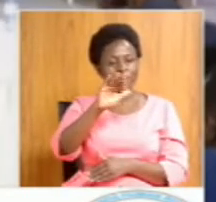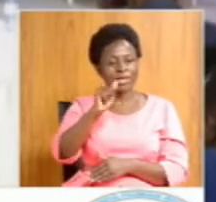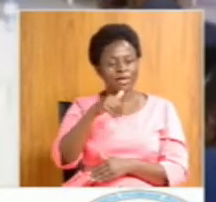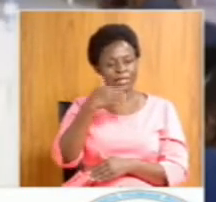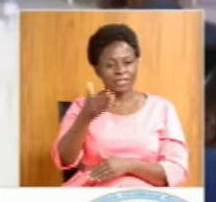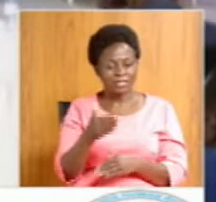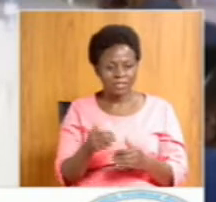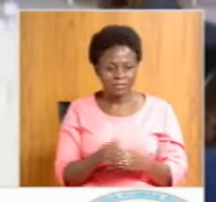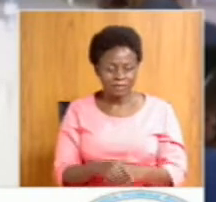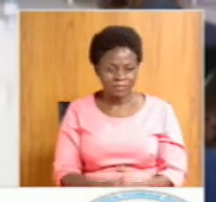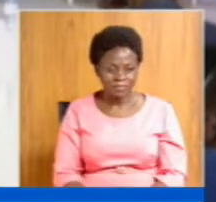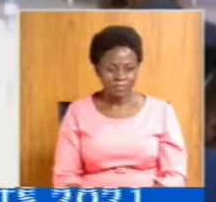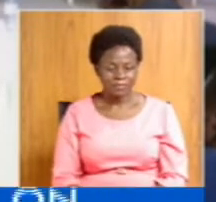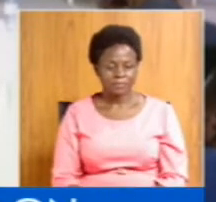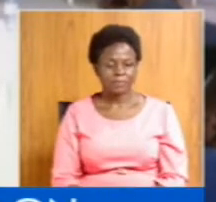thank you